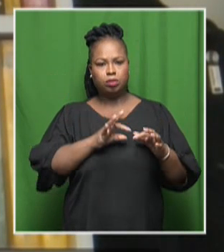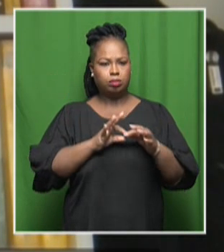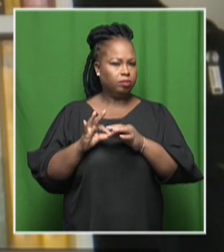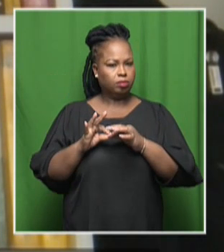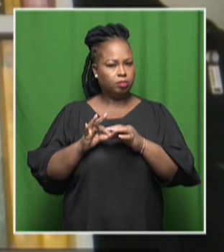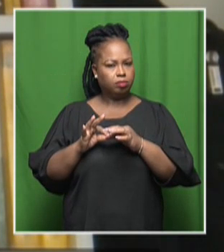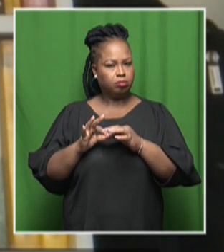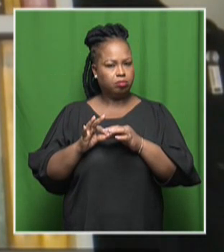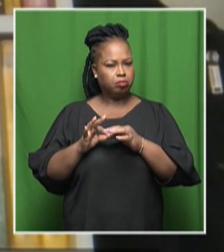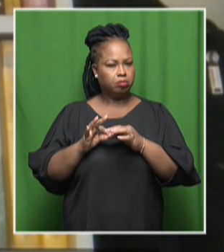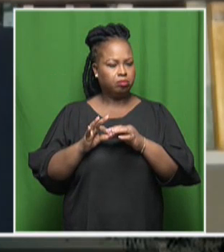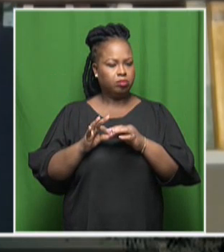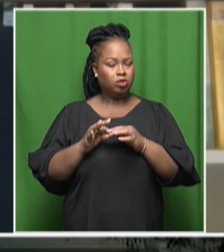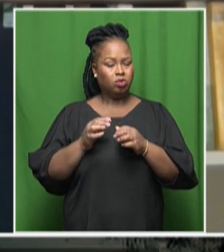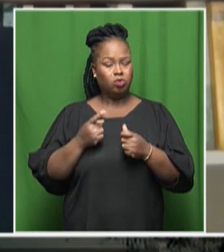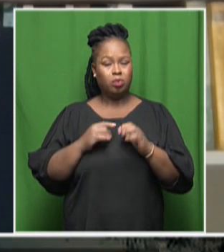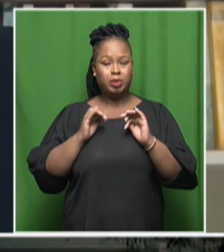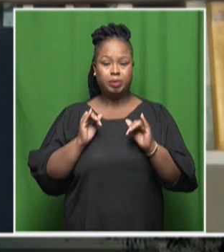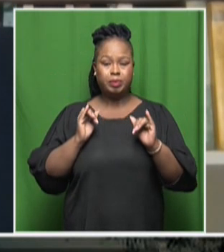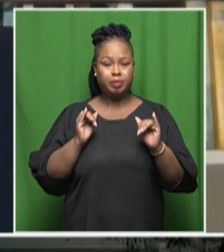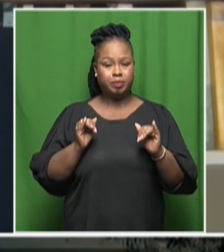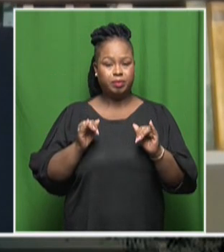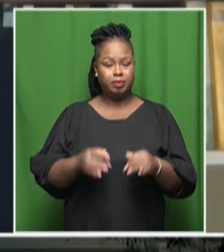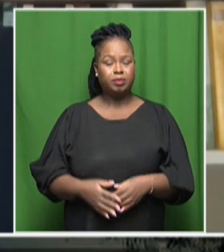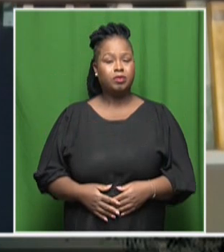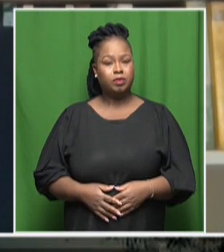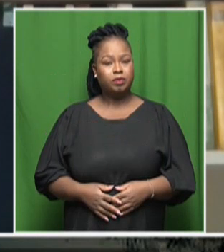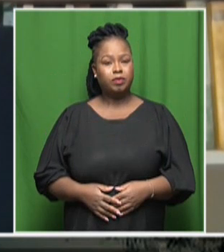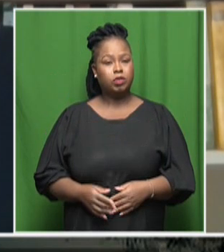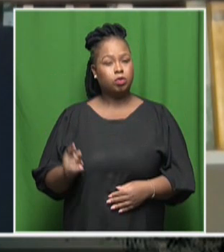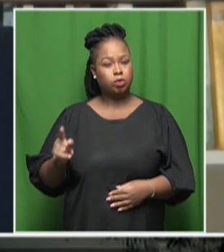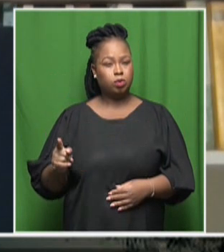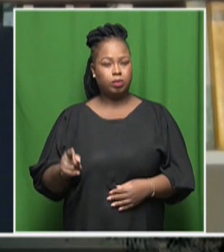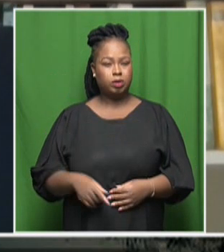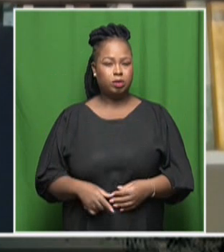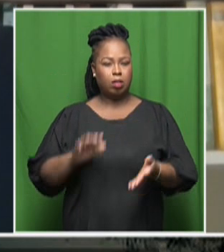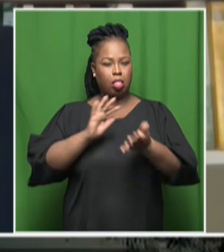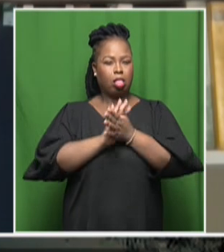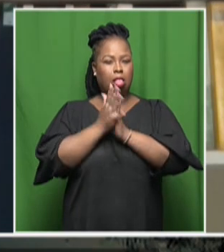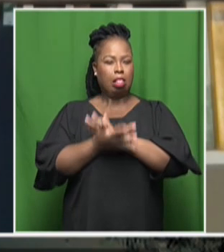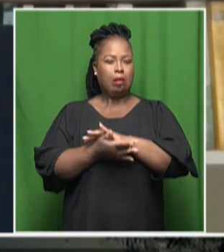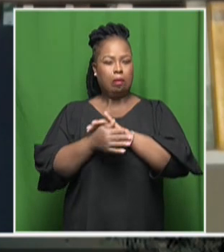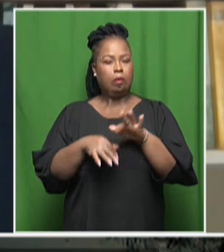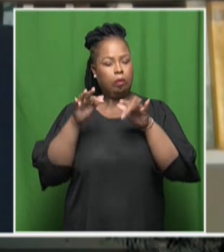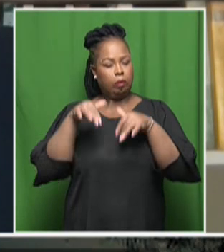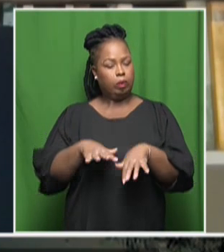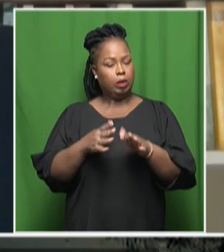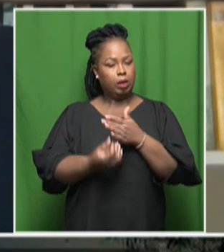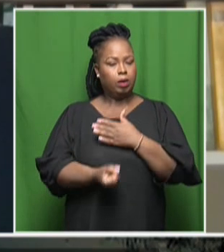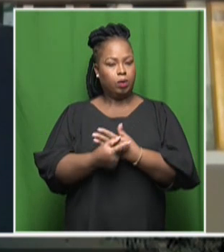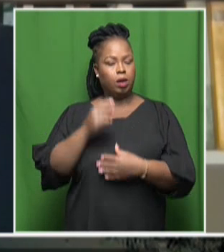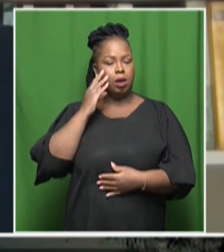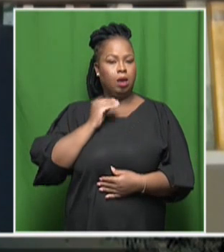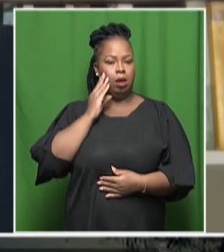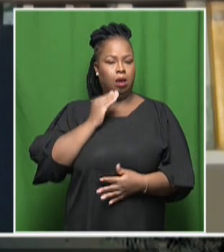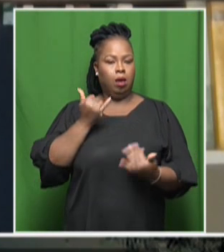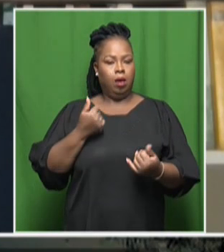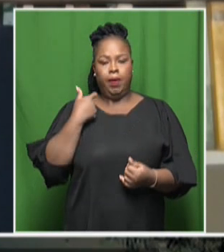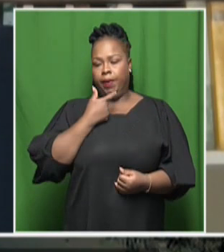to the intensity and the frequency of the sort of disruptive rainfall that we are seeing now in the